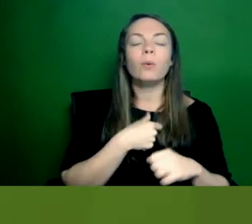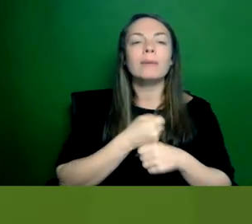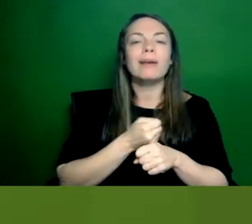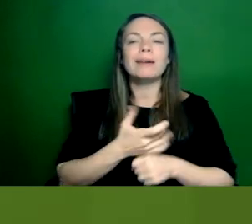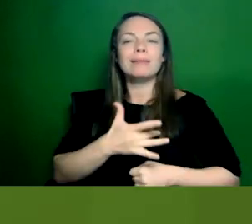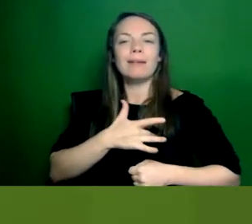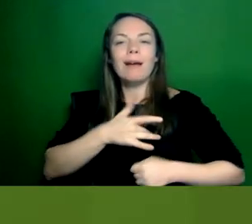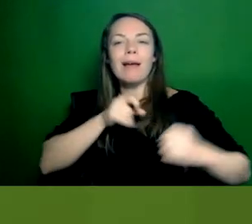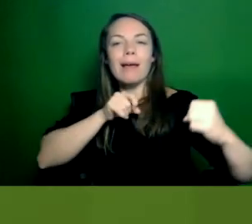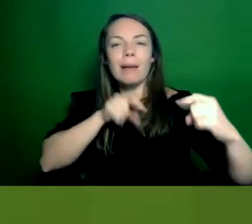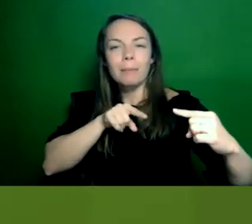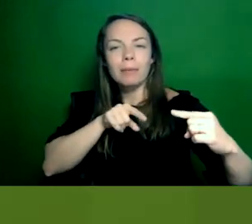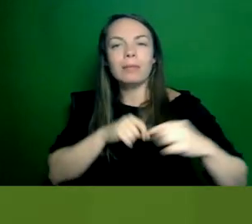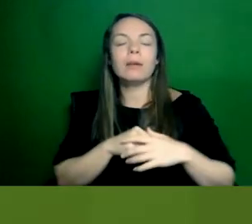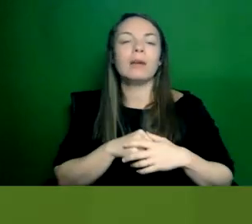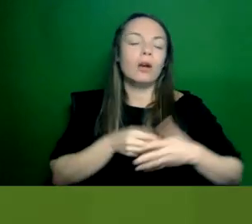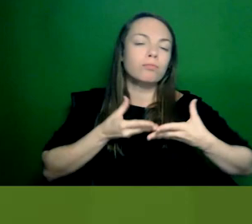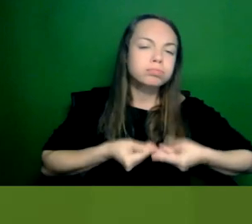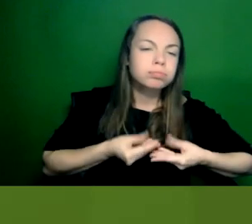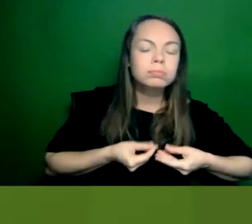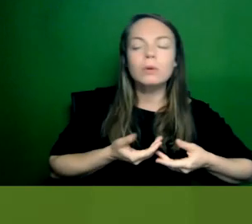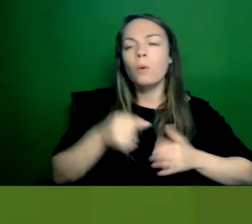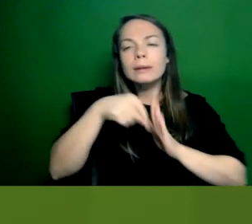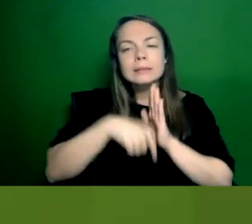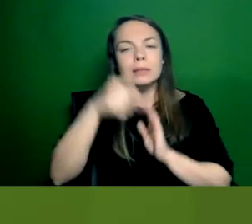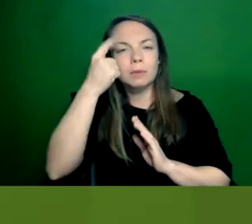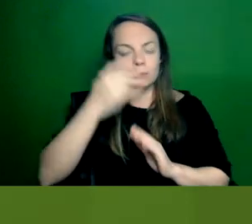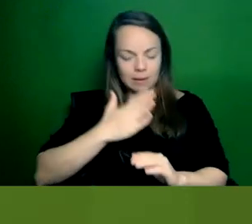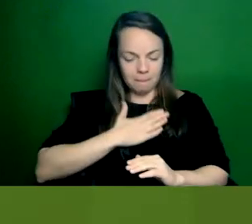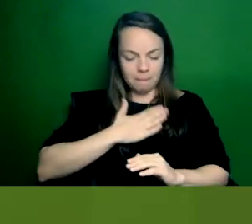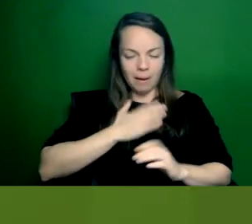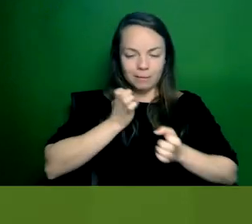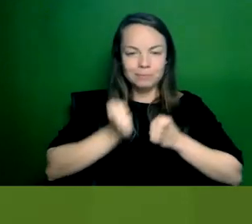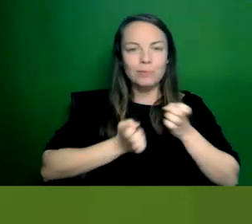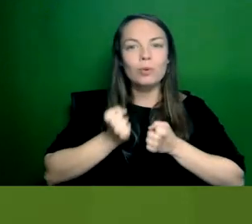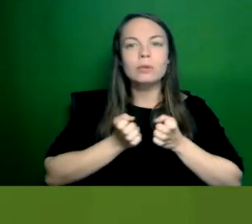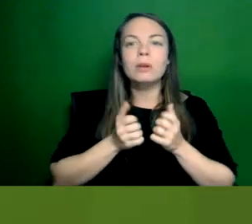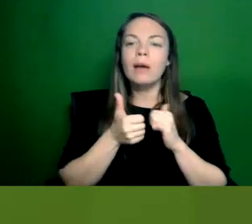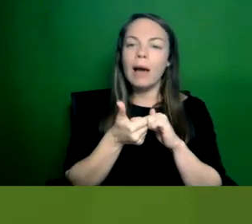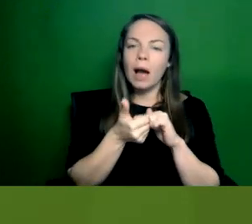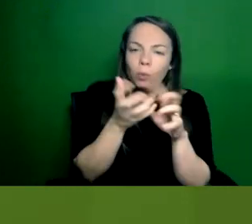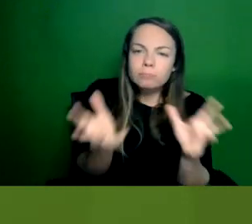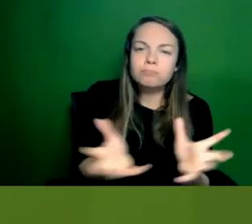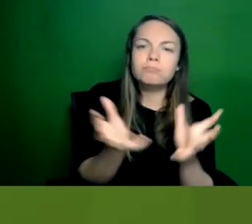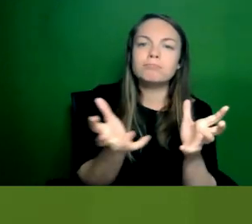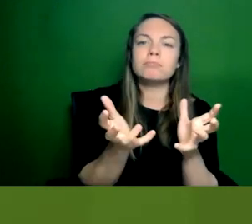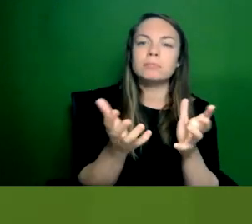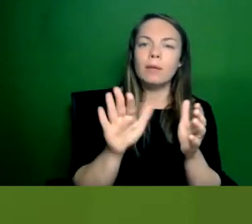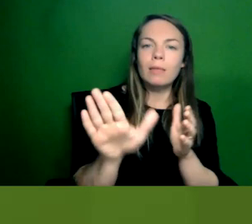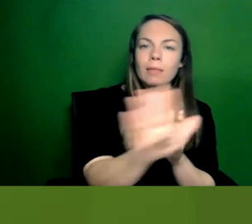How are we creating deep understanding of our own emotions? How are we fostering a sense of